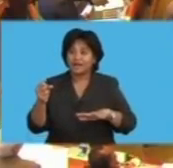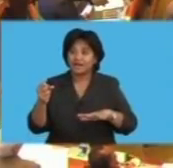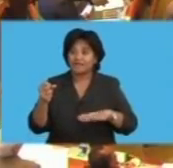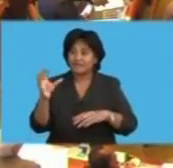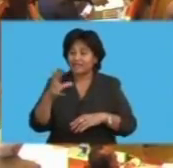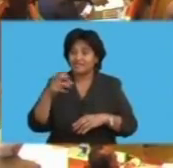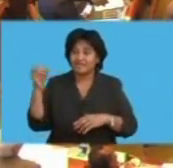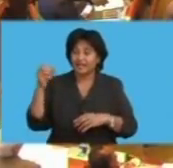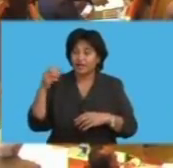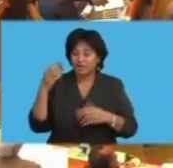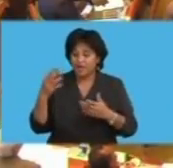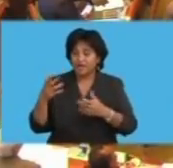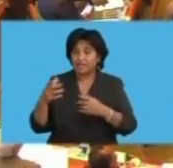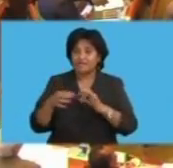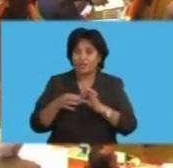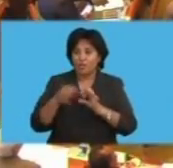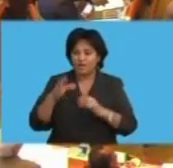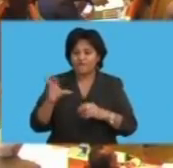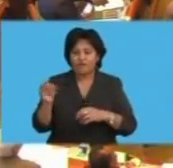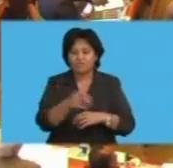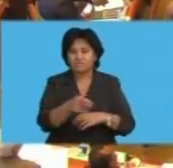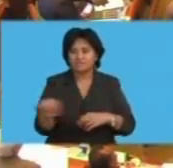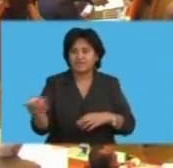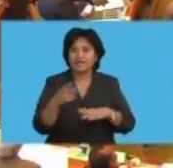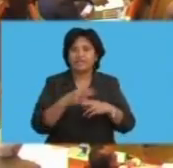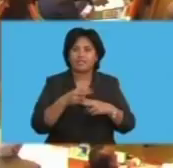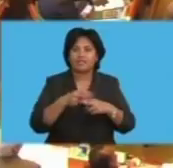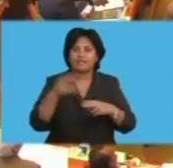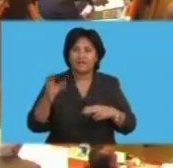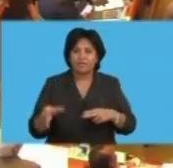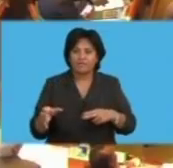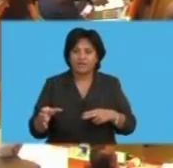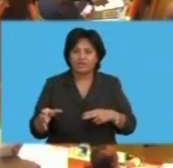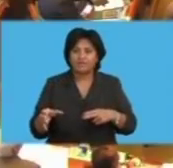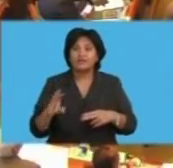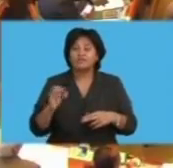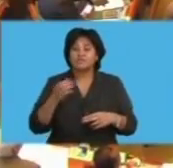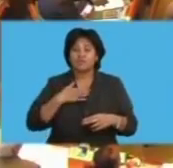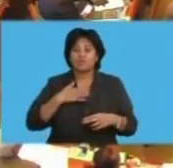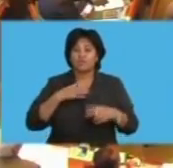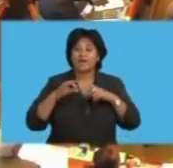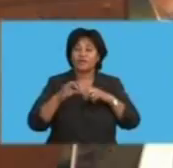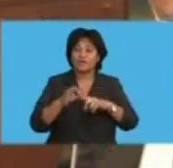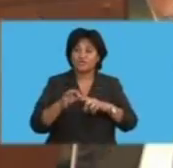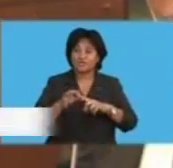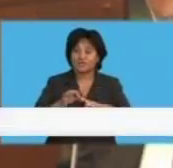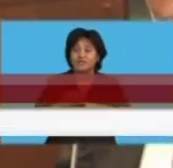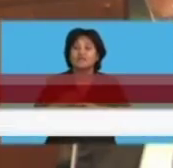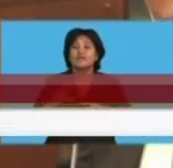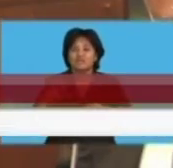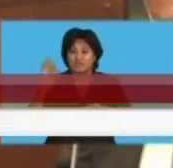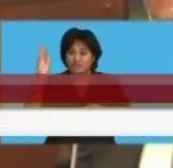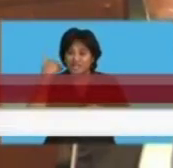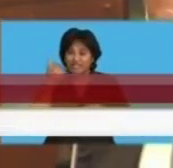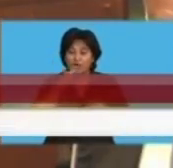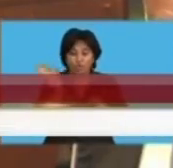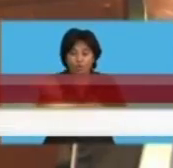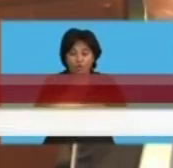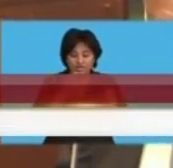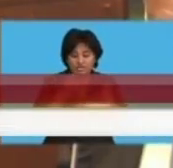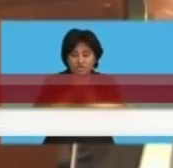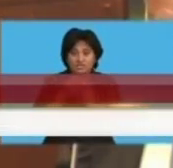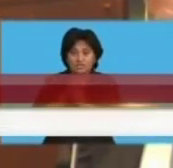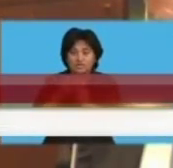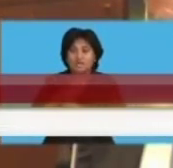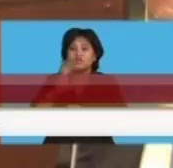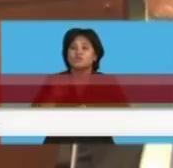away the ownership of Rewa Dairy from the farmers. And my question is, as a result of all those changes, is